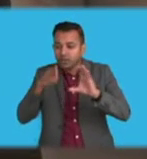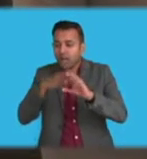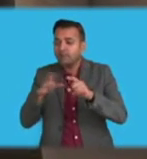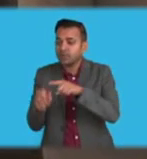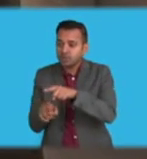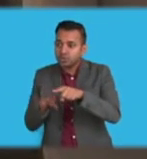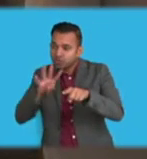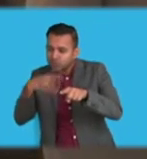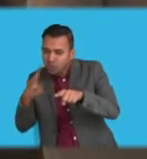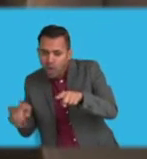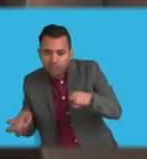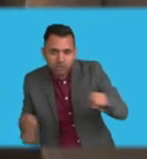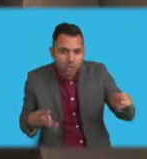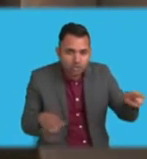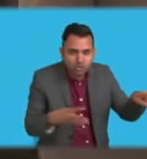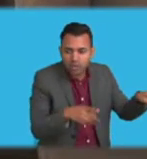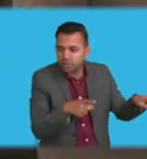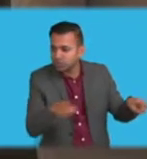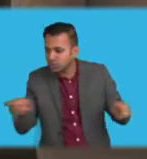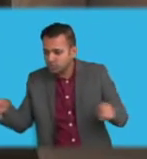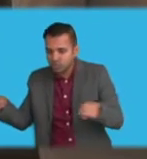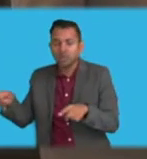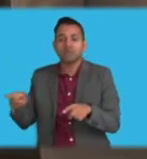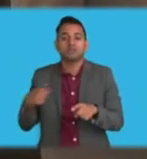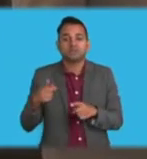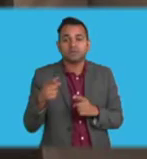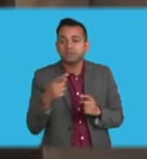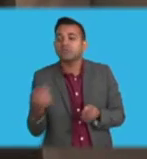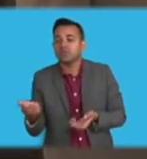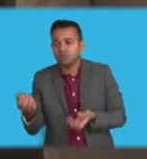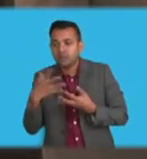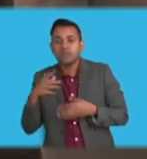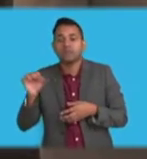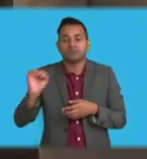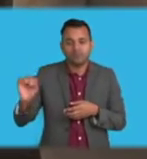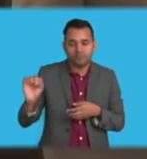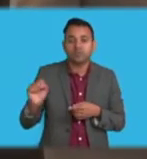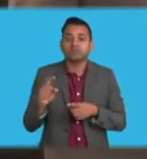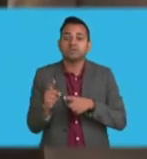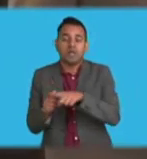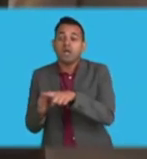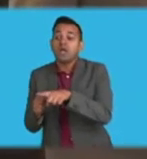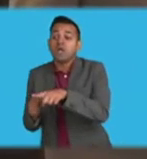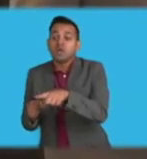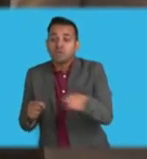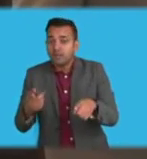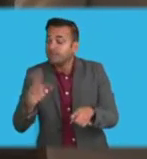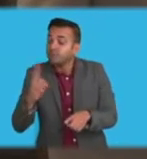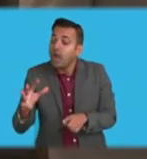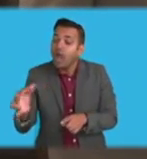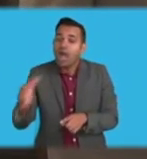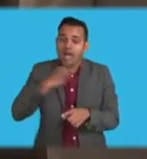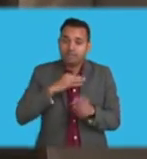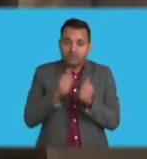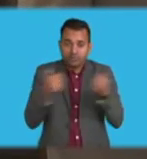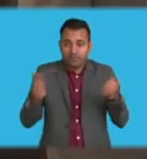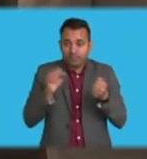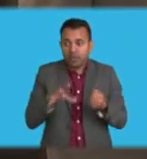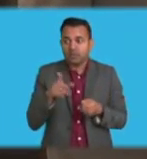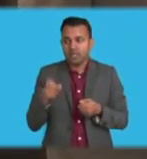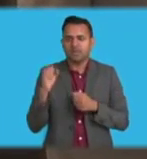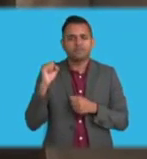before advertising for any recruitment companies undertaking overseas employment. There has been an advertisement lately in the